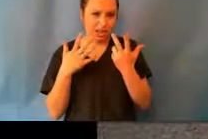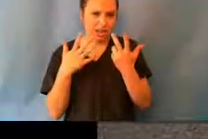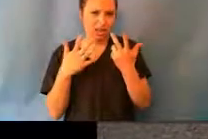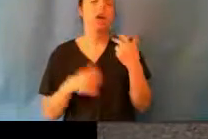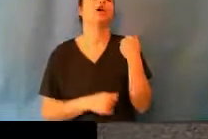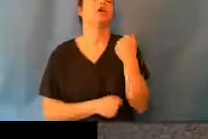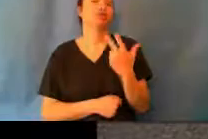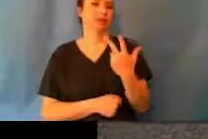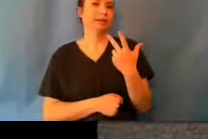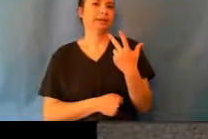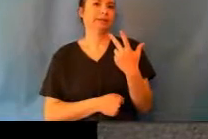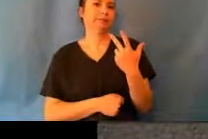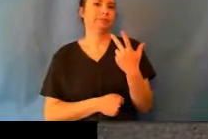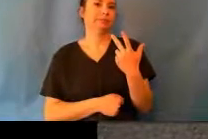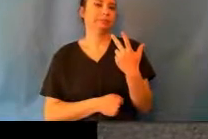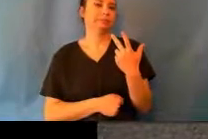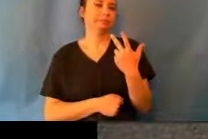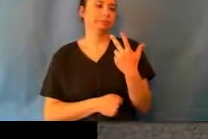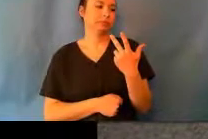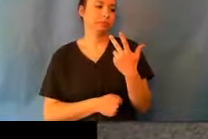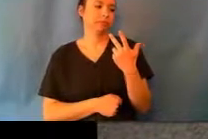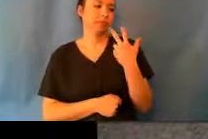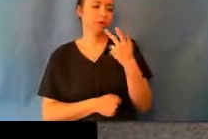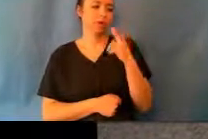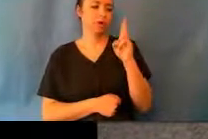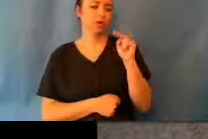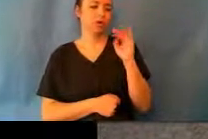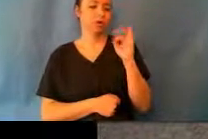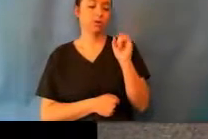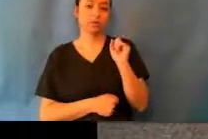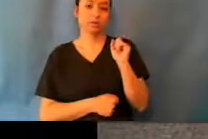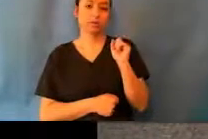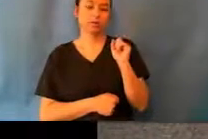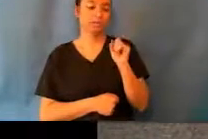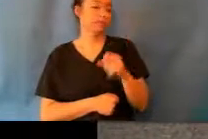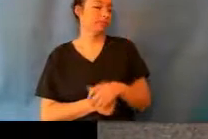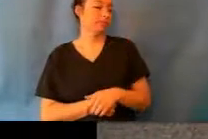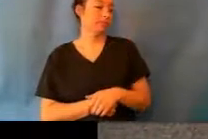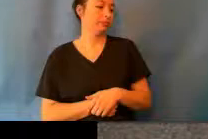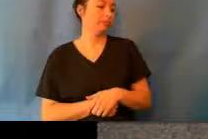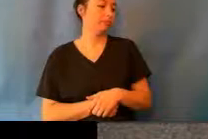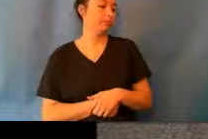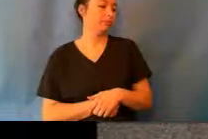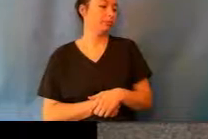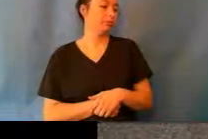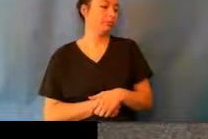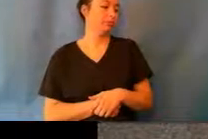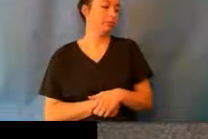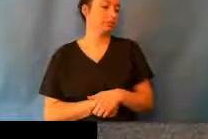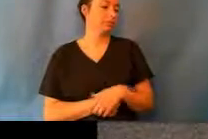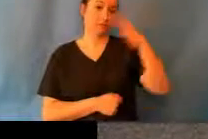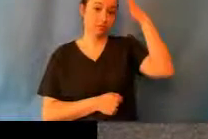he? 3. So 3 units. That's how tall he is. All right, let's look at the